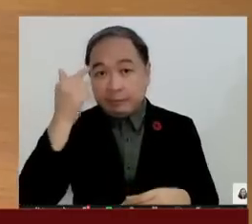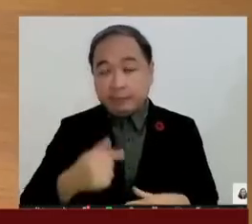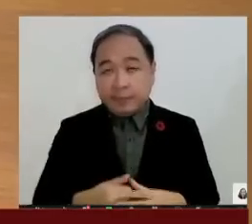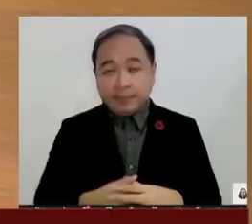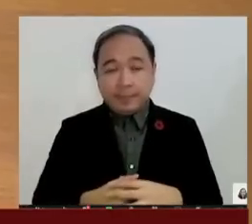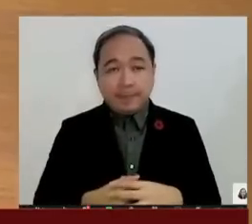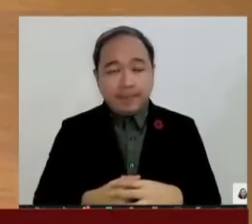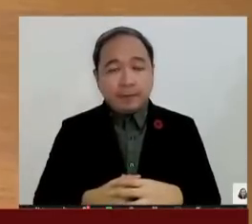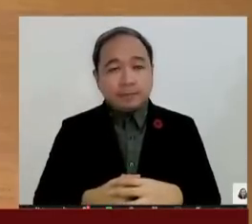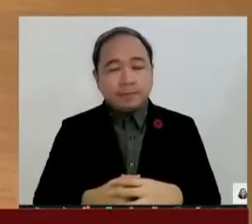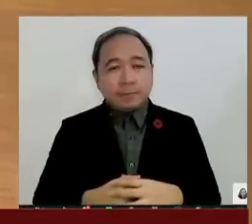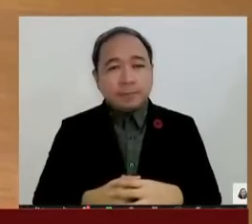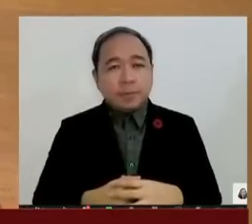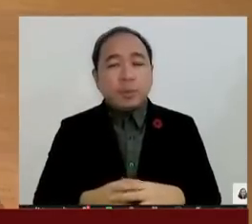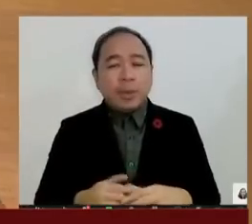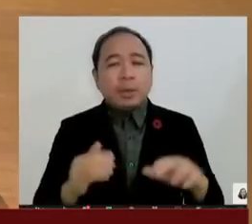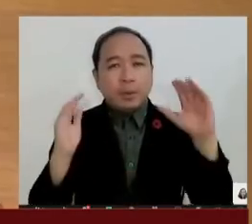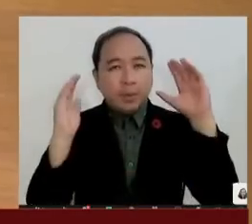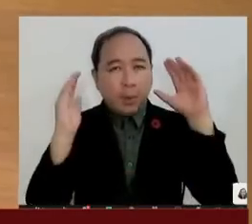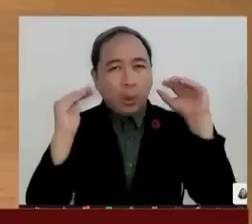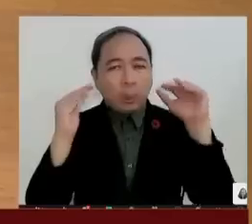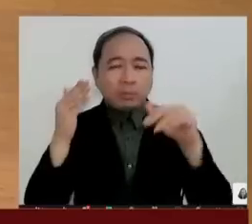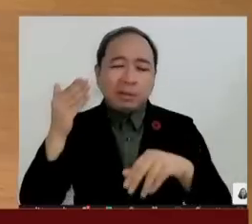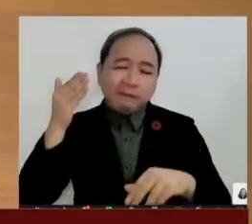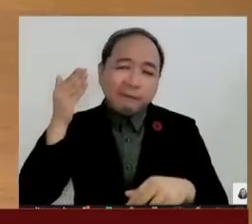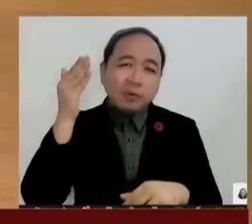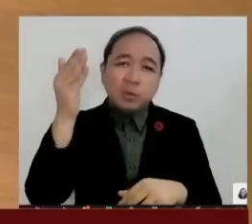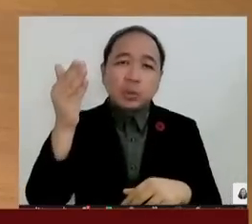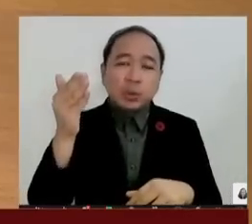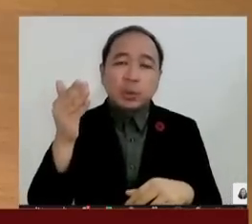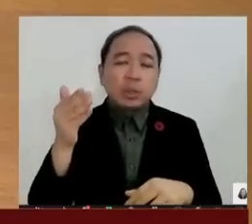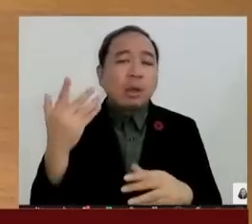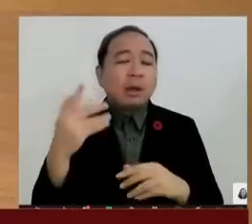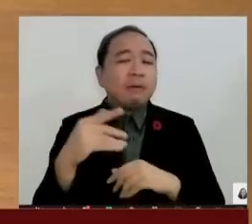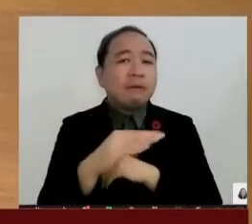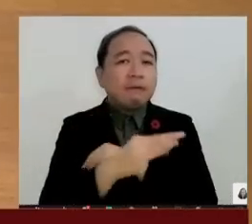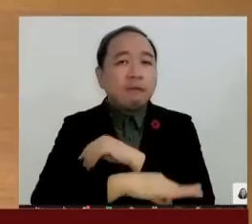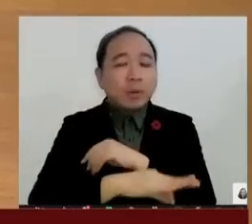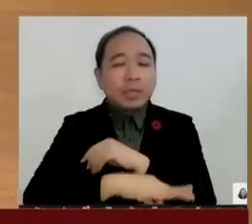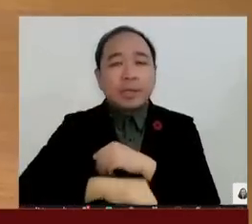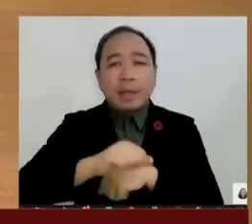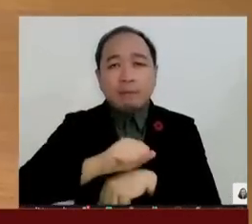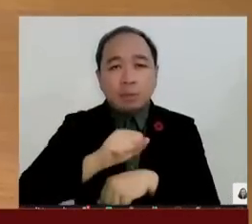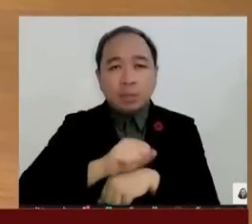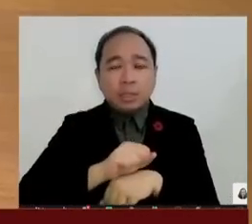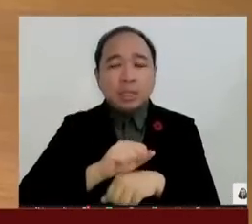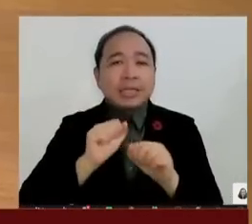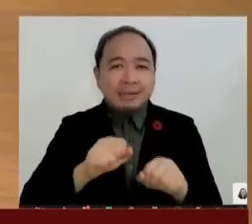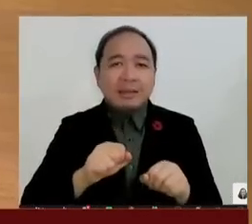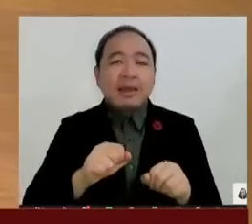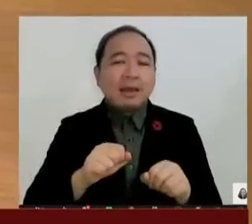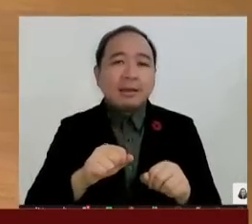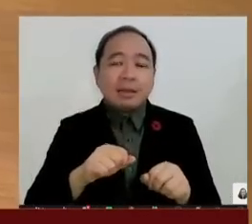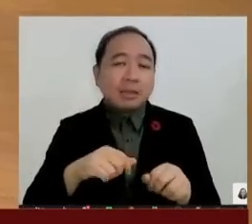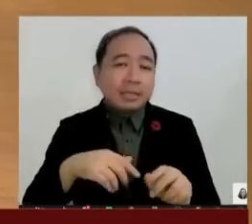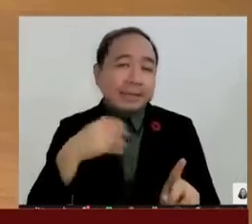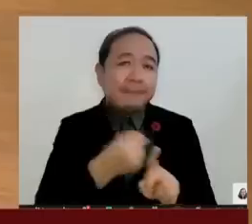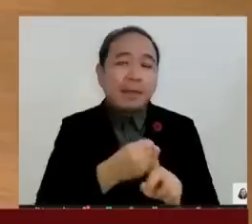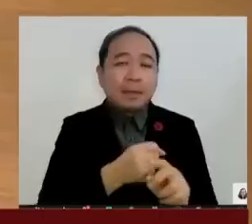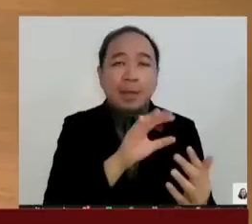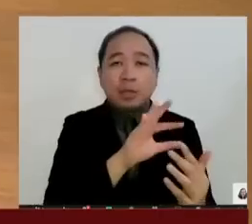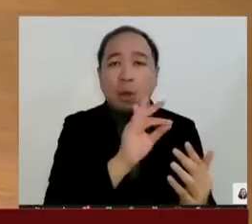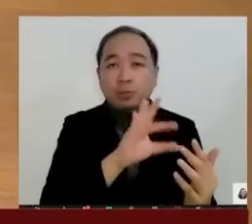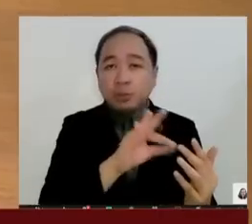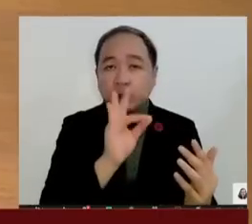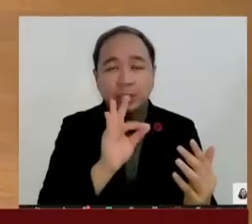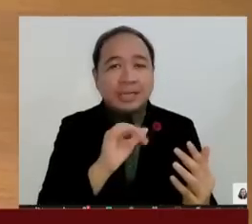It is our wish that one day, foreign employment will be driven by choice, not by necessity. It remains